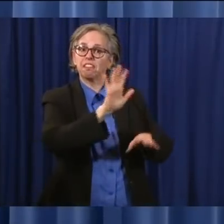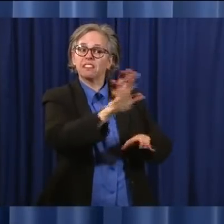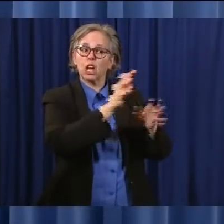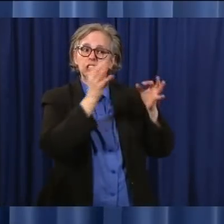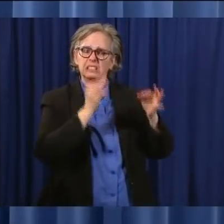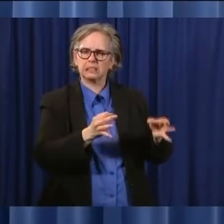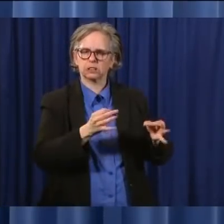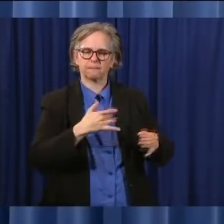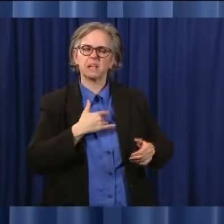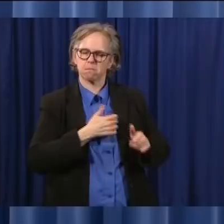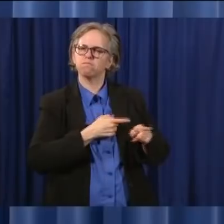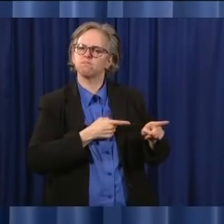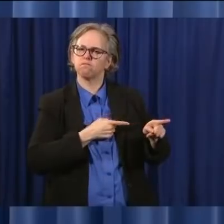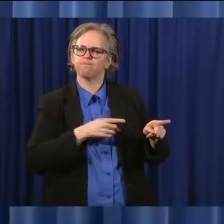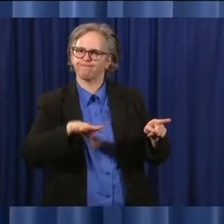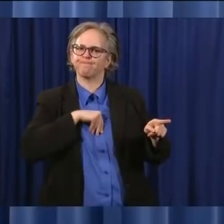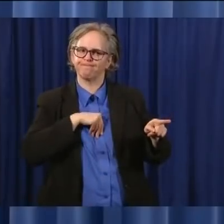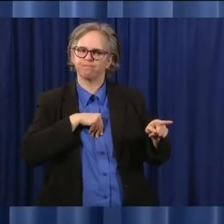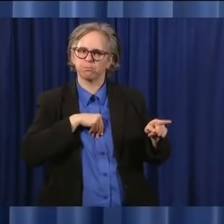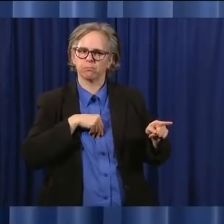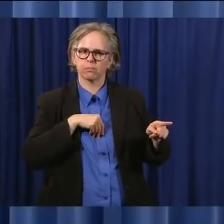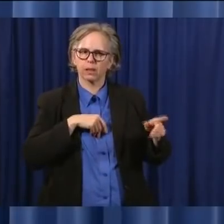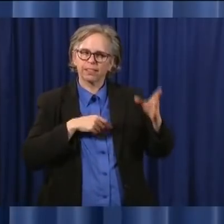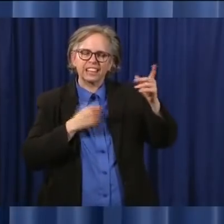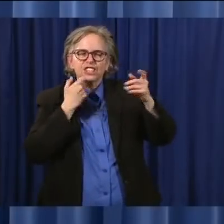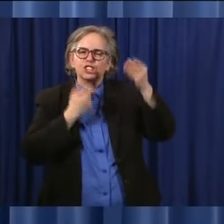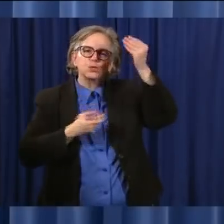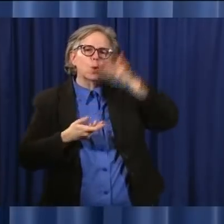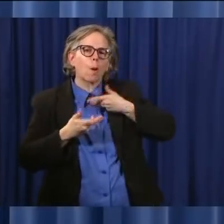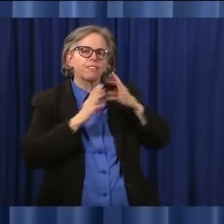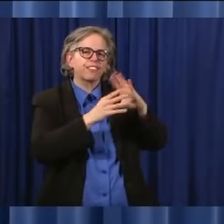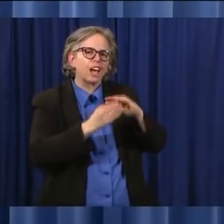I was informed yesterday what their opinion